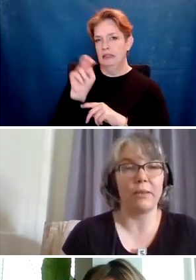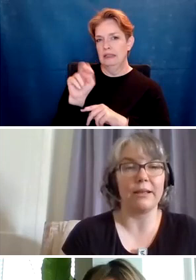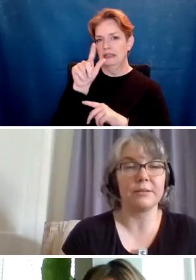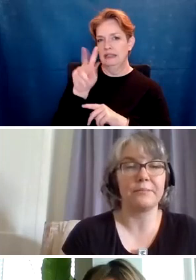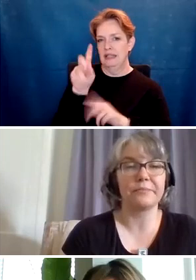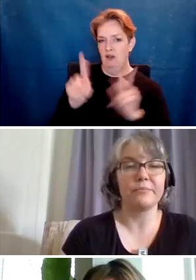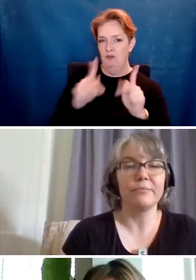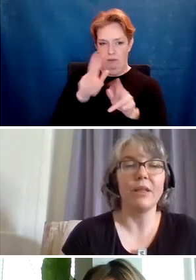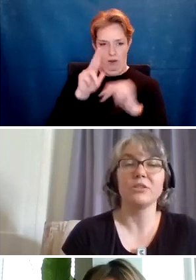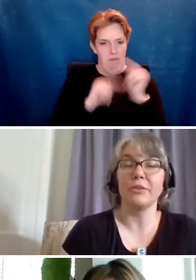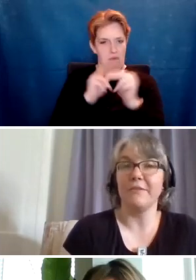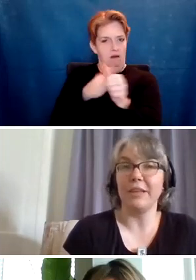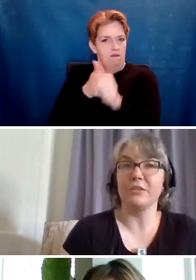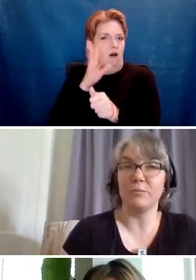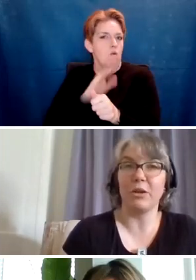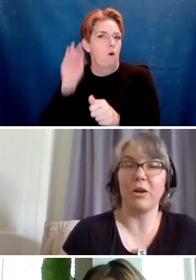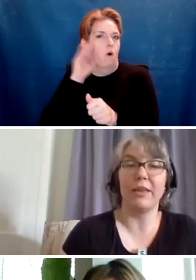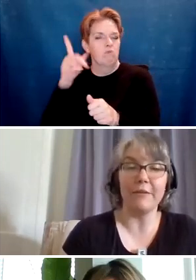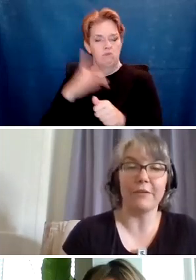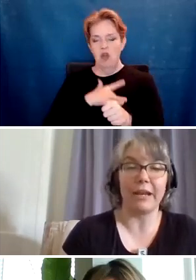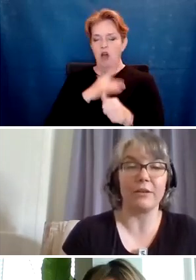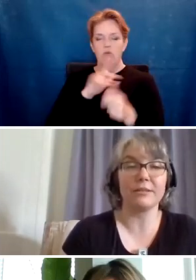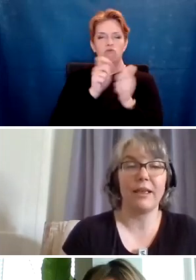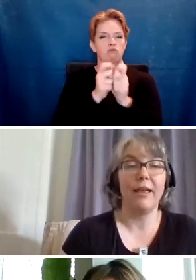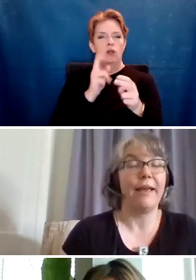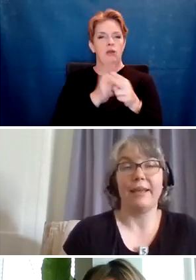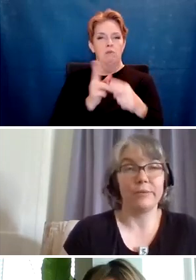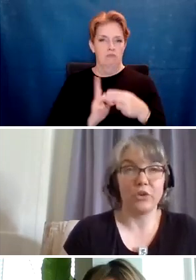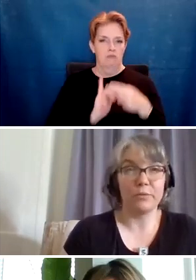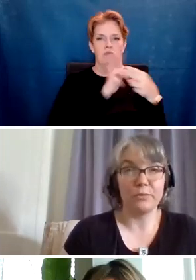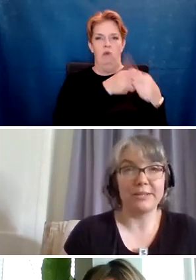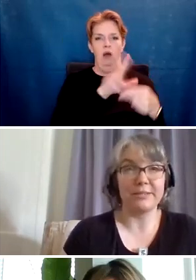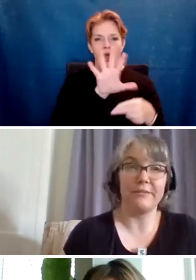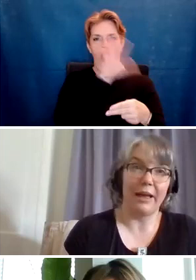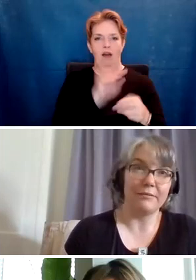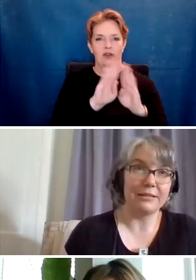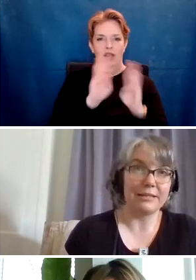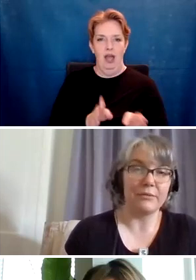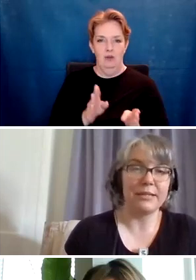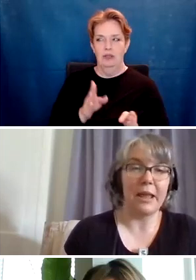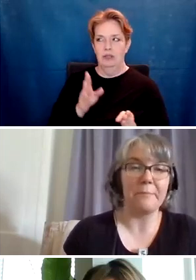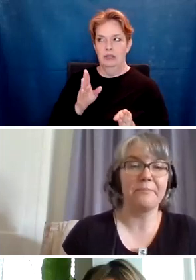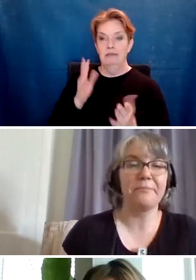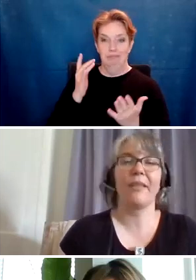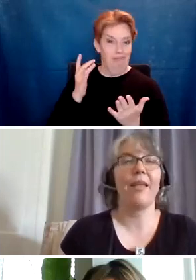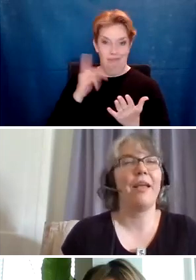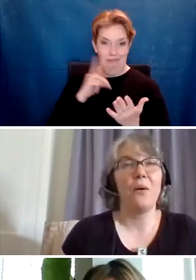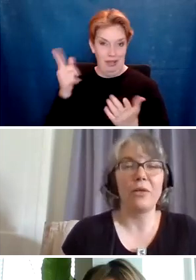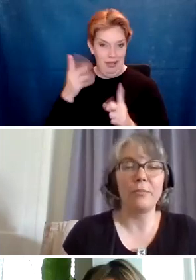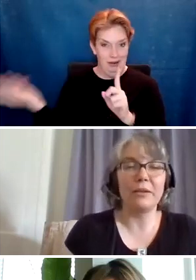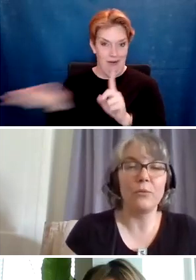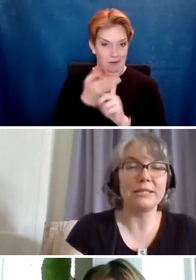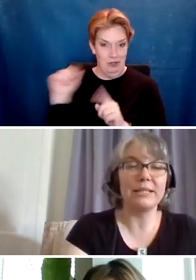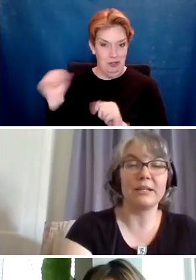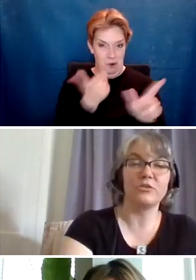their homeland. So he felt it should be called African House, and he was so persuasive that it's now its name.